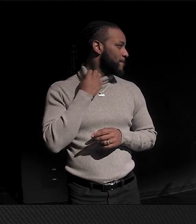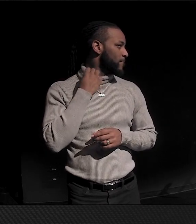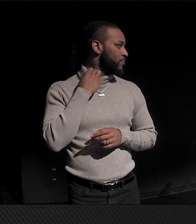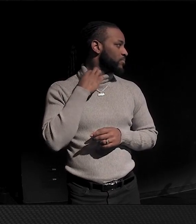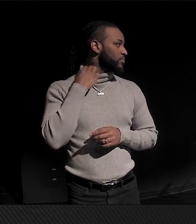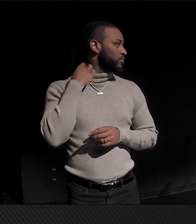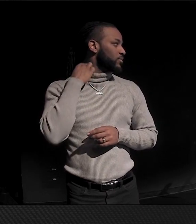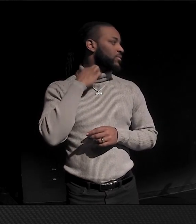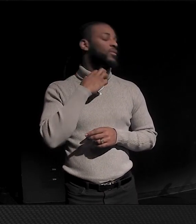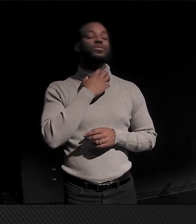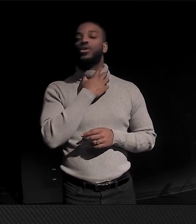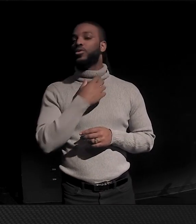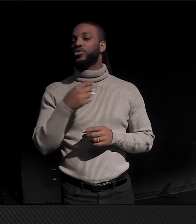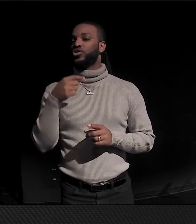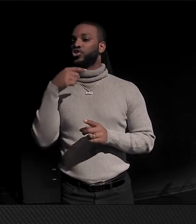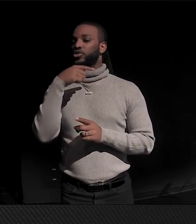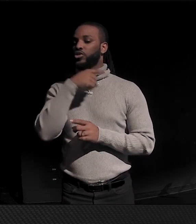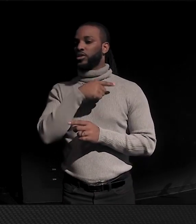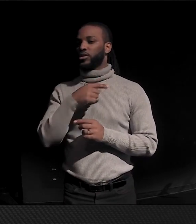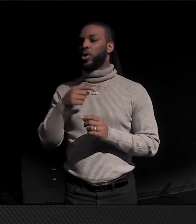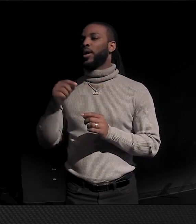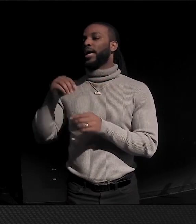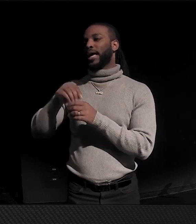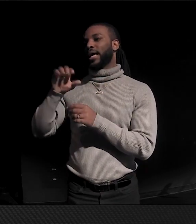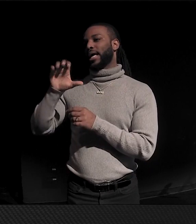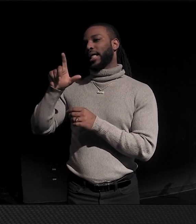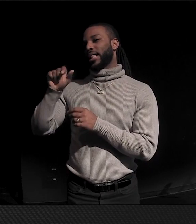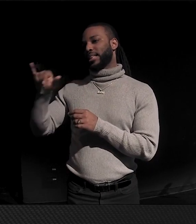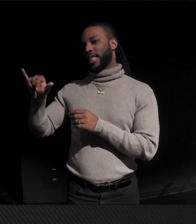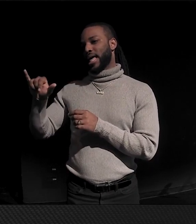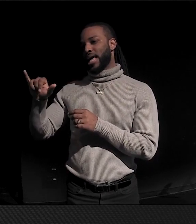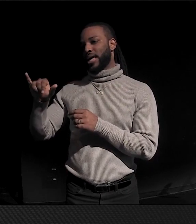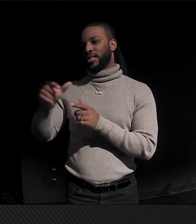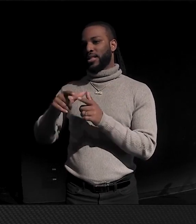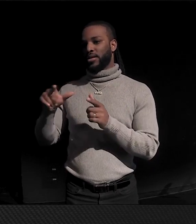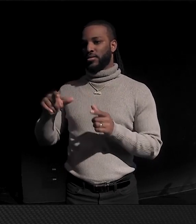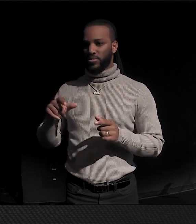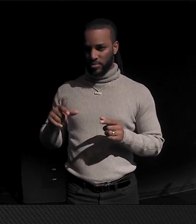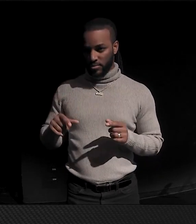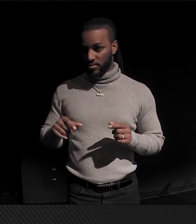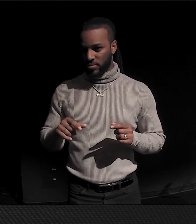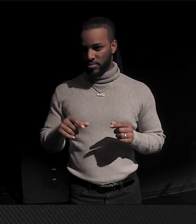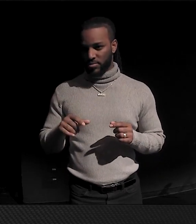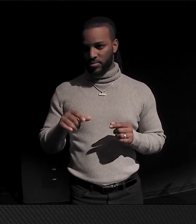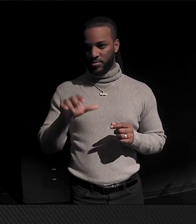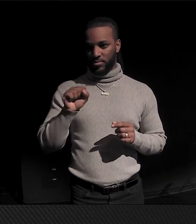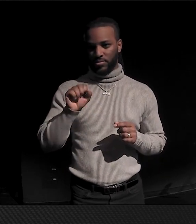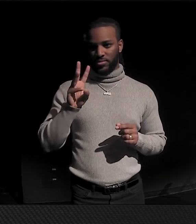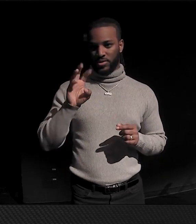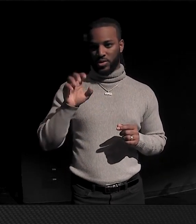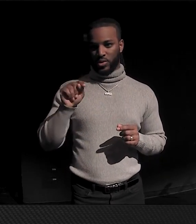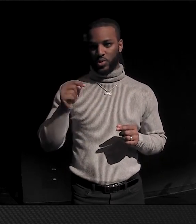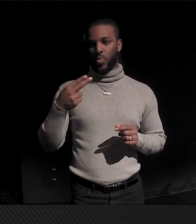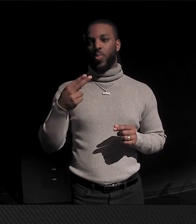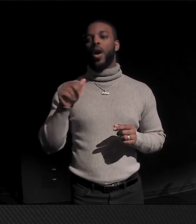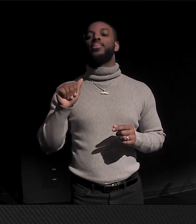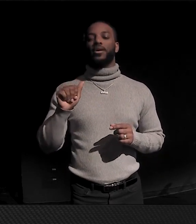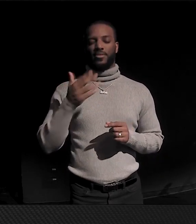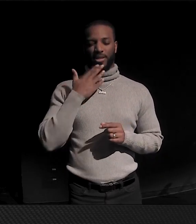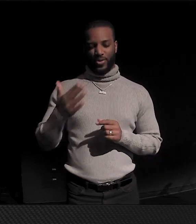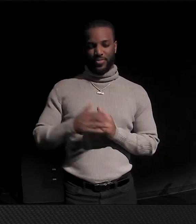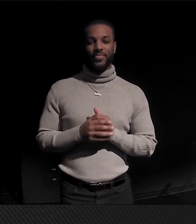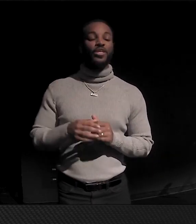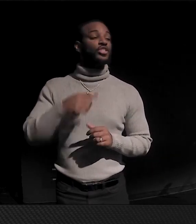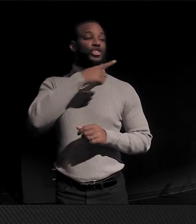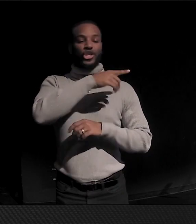Swetha is, in Clay's language, her name is Sway Sway All Day. That's her nickname. But Swetha was